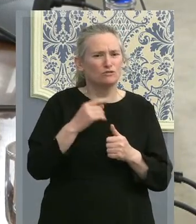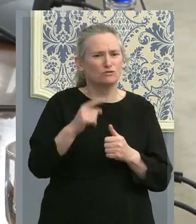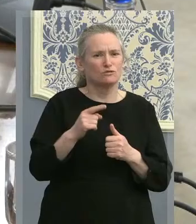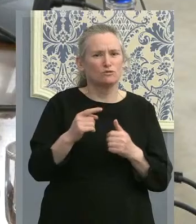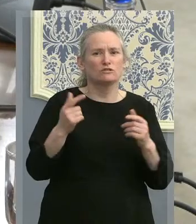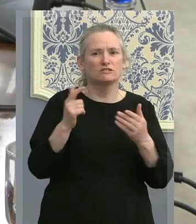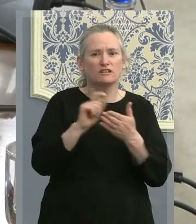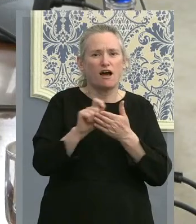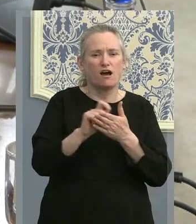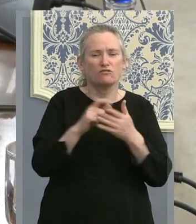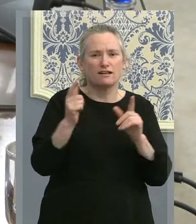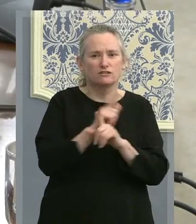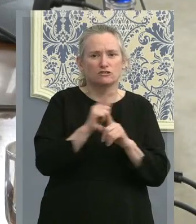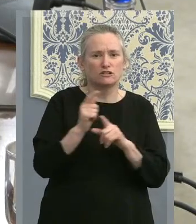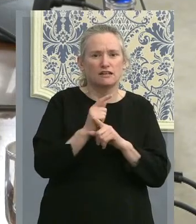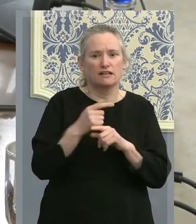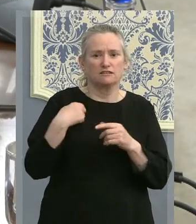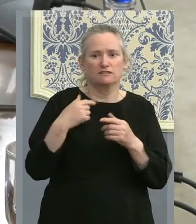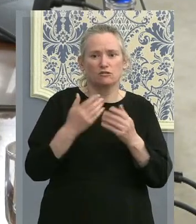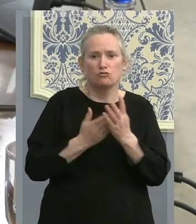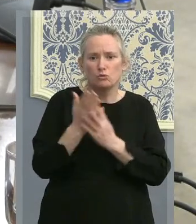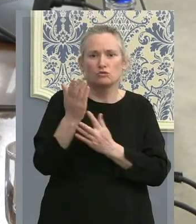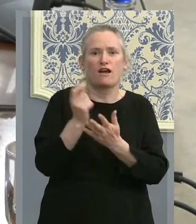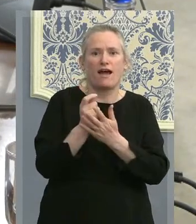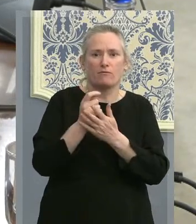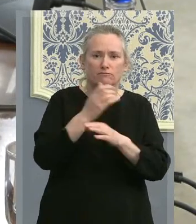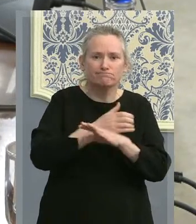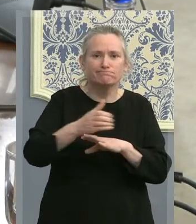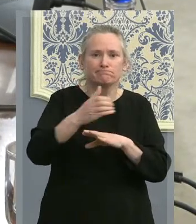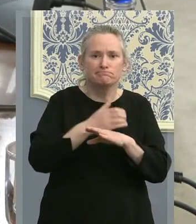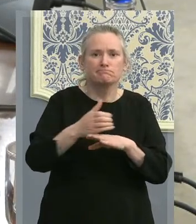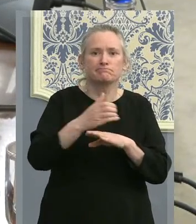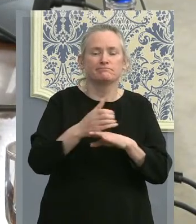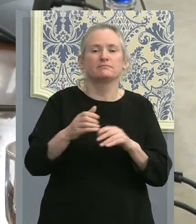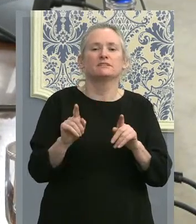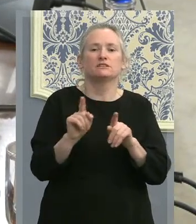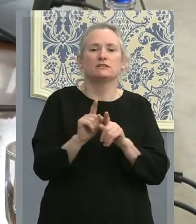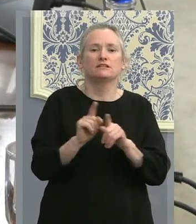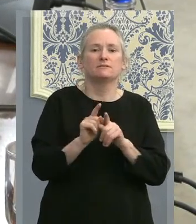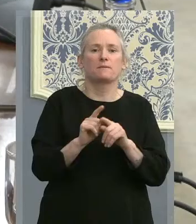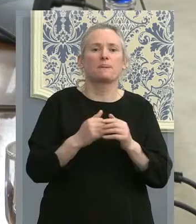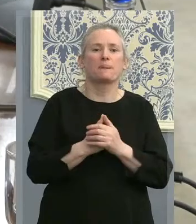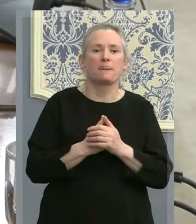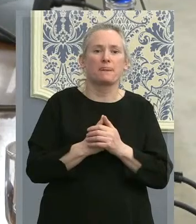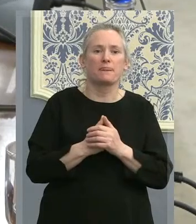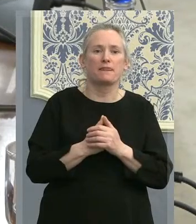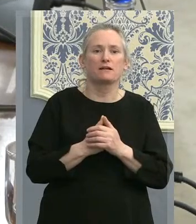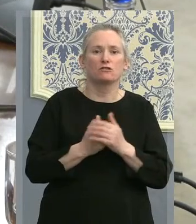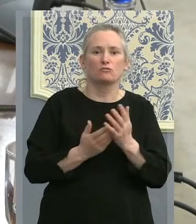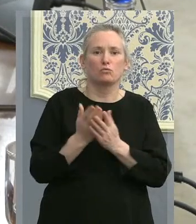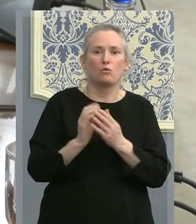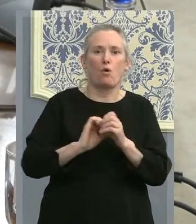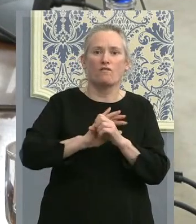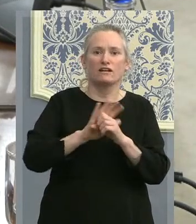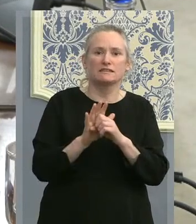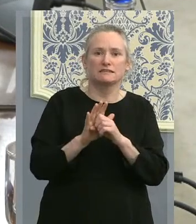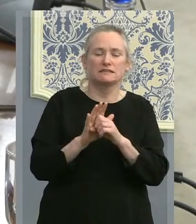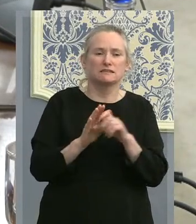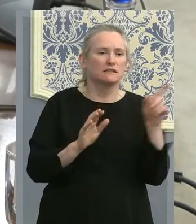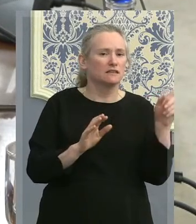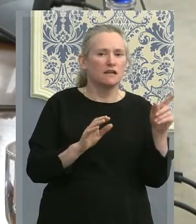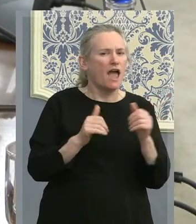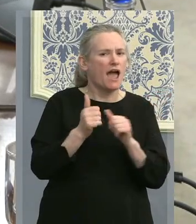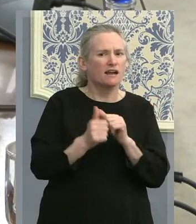to a songwriter, that their songs will stand the test of time. And also, mentioning the pandemic, you were very